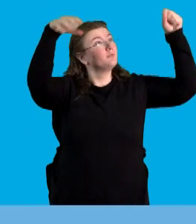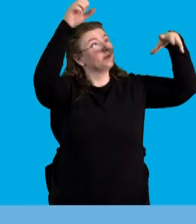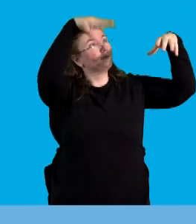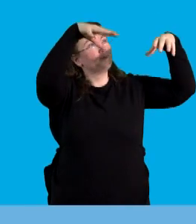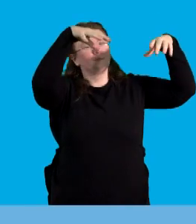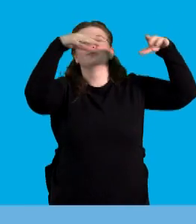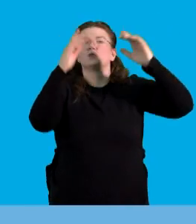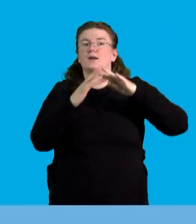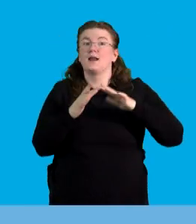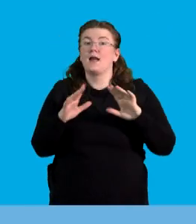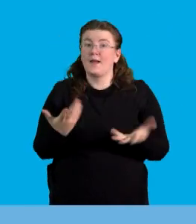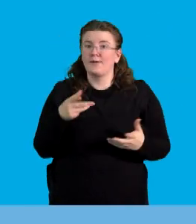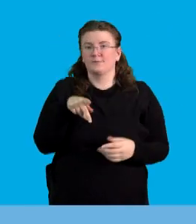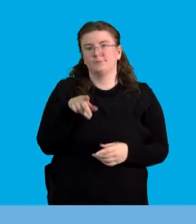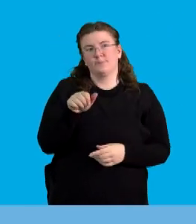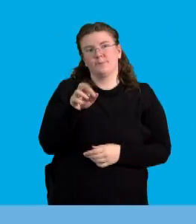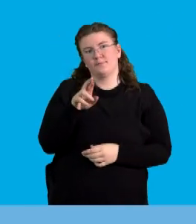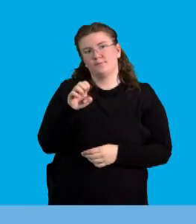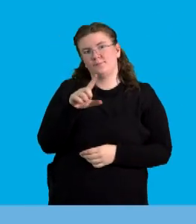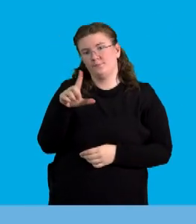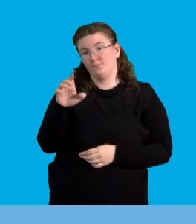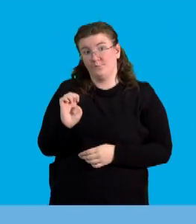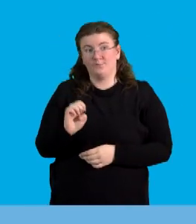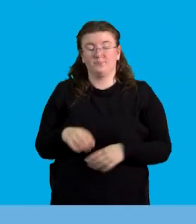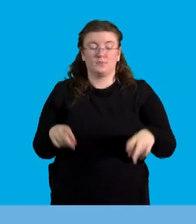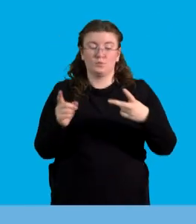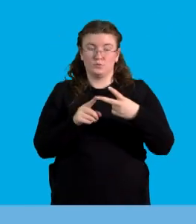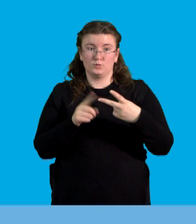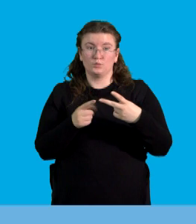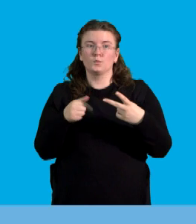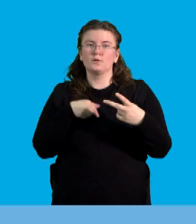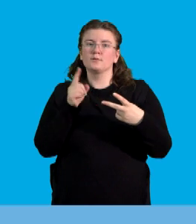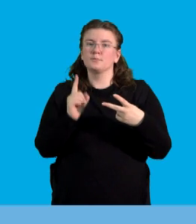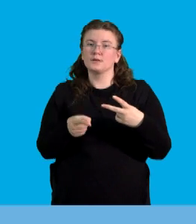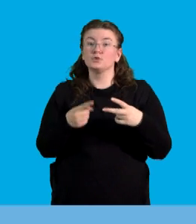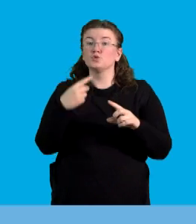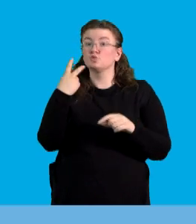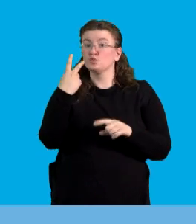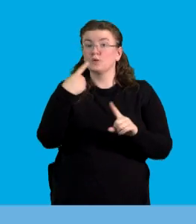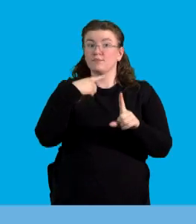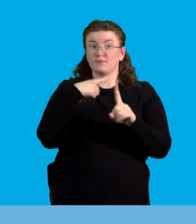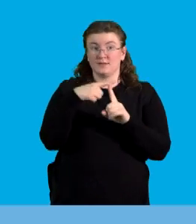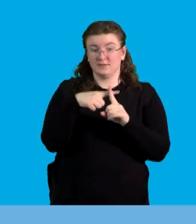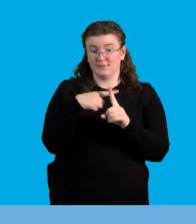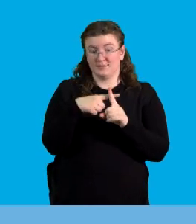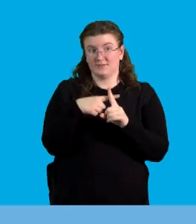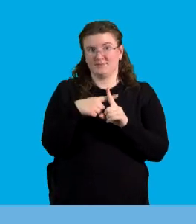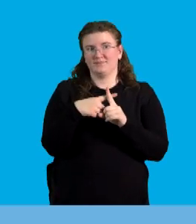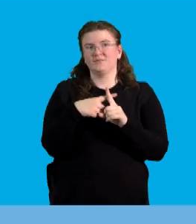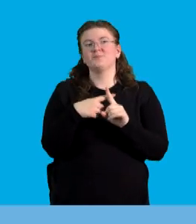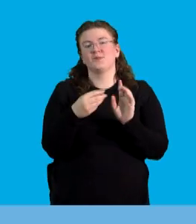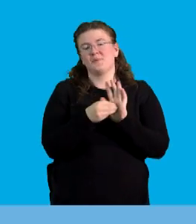in parallel. Next question. We now need to name two advantages of this type of